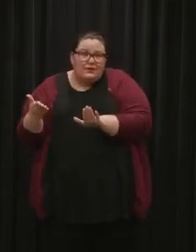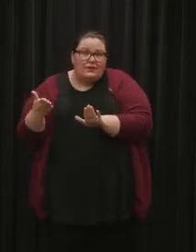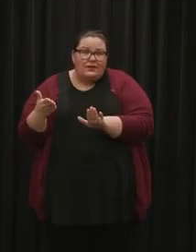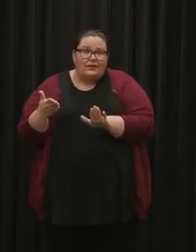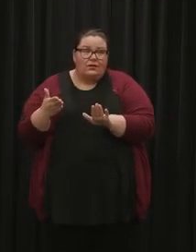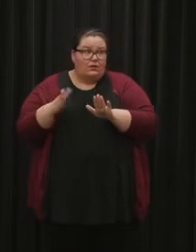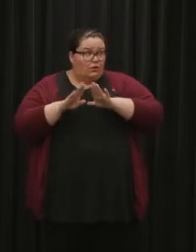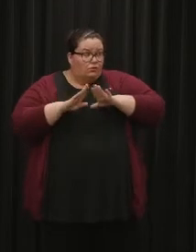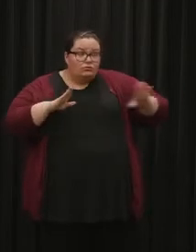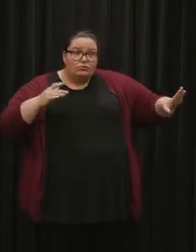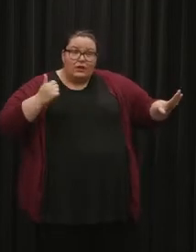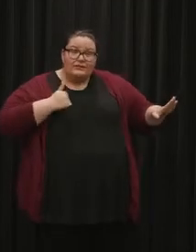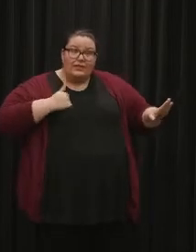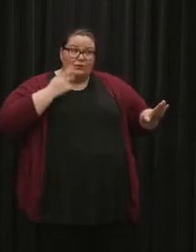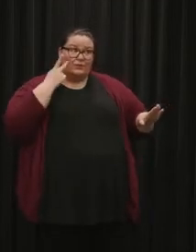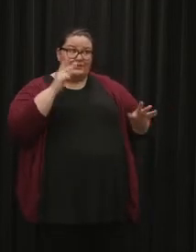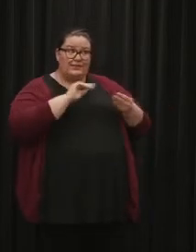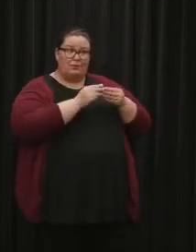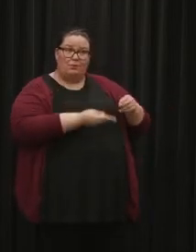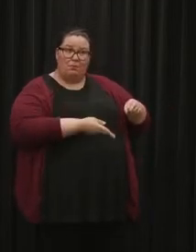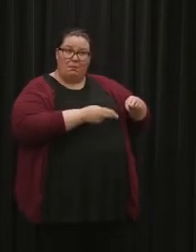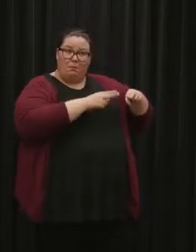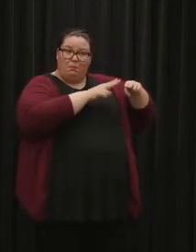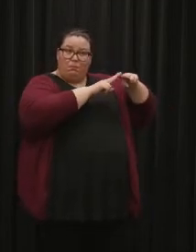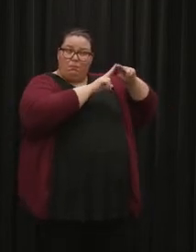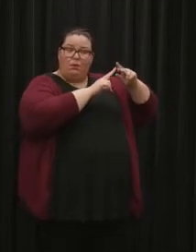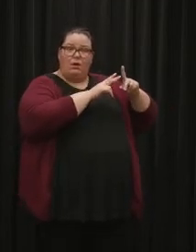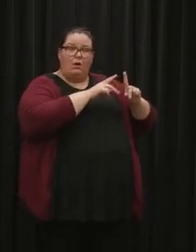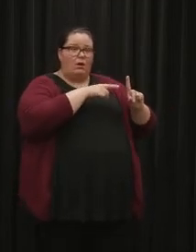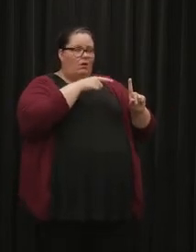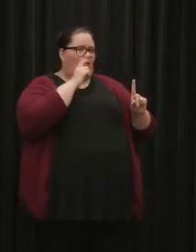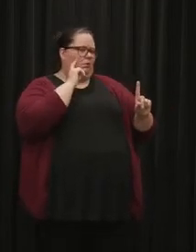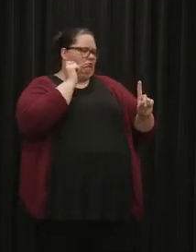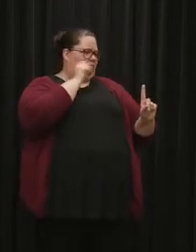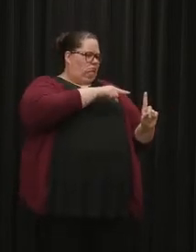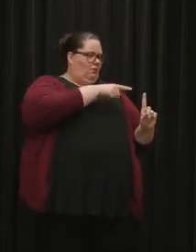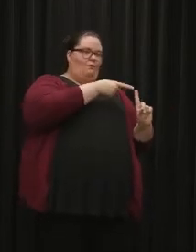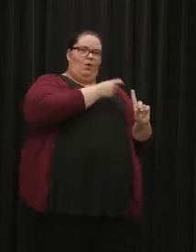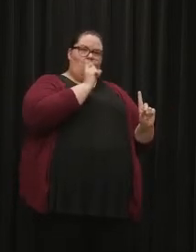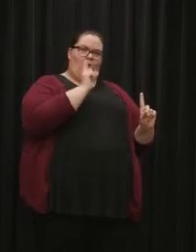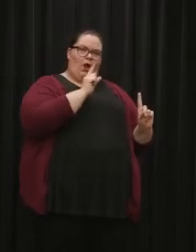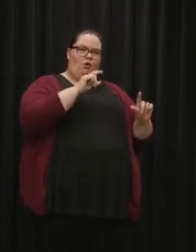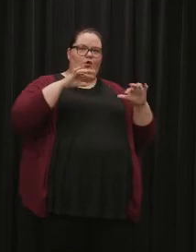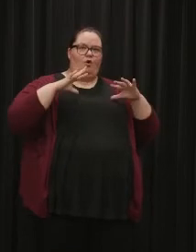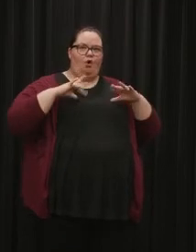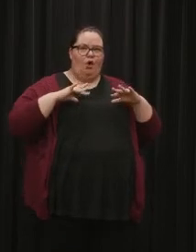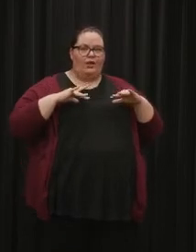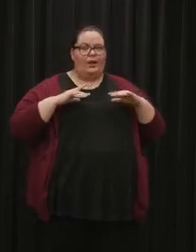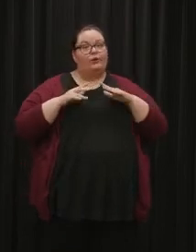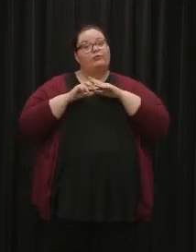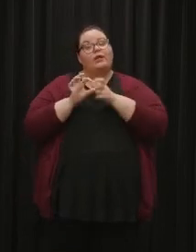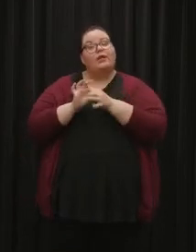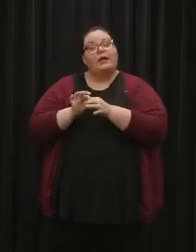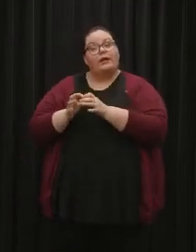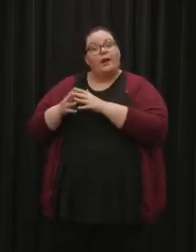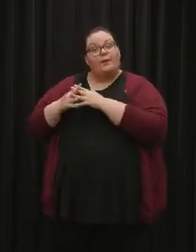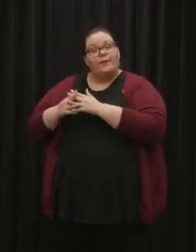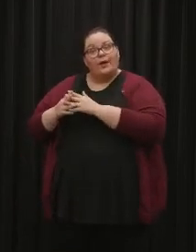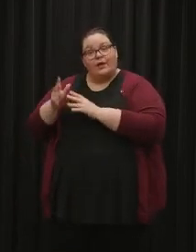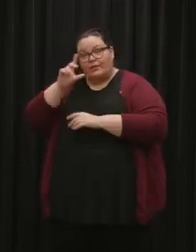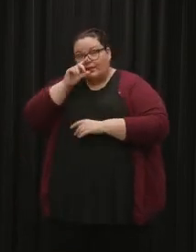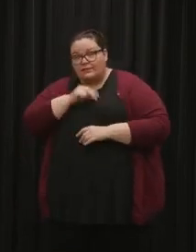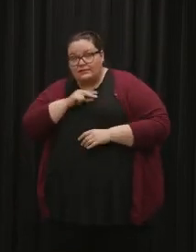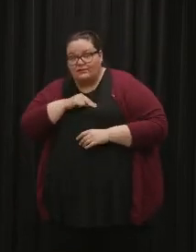now engulfing much of our country, can, in many cases, be traced back to holiday gatherings for the U.S. Thanksgiving and our